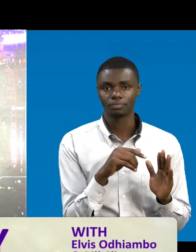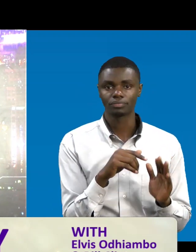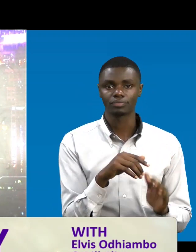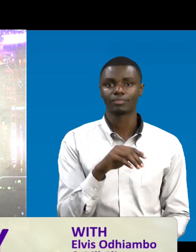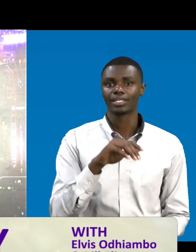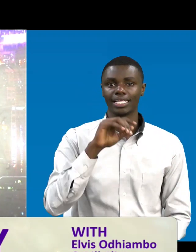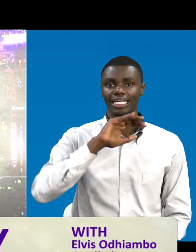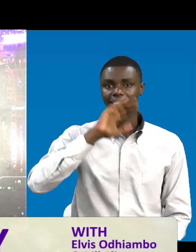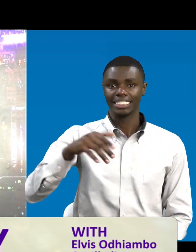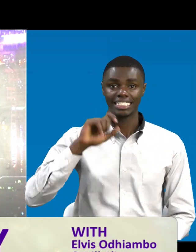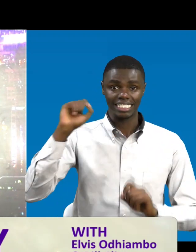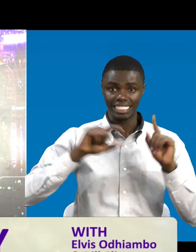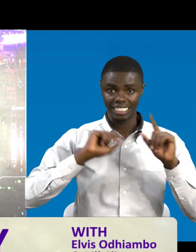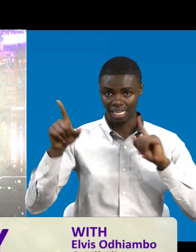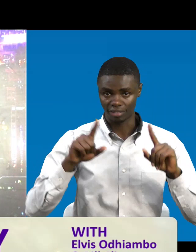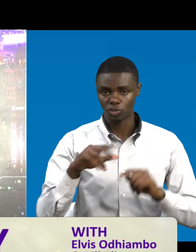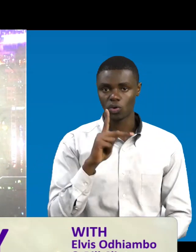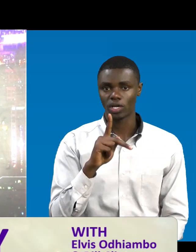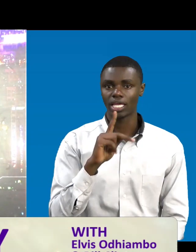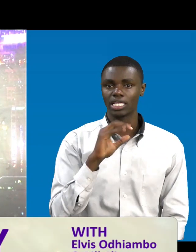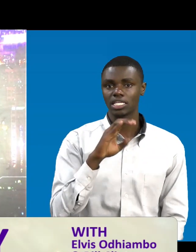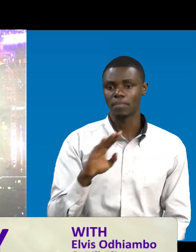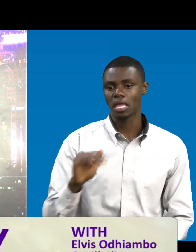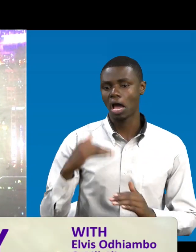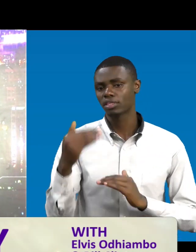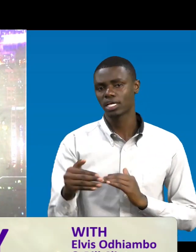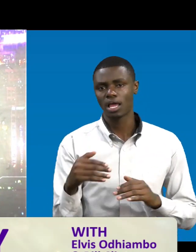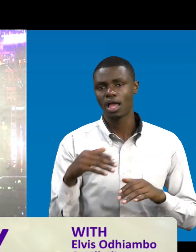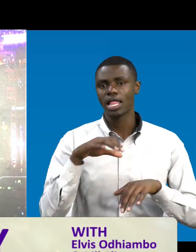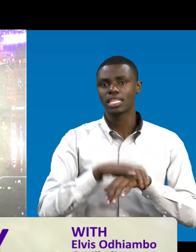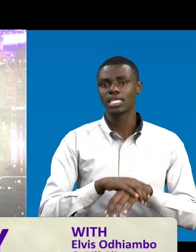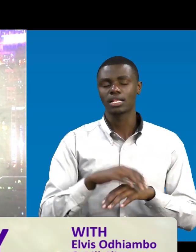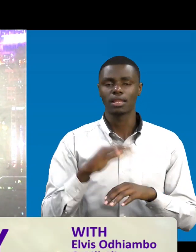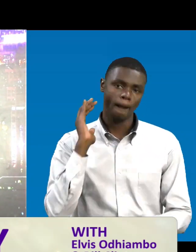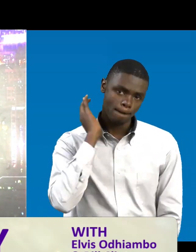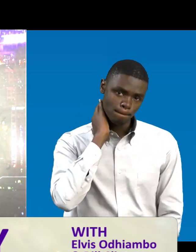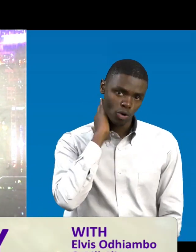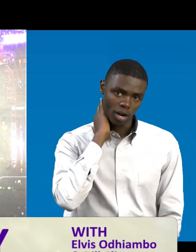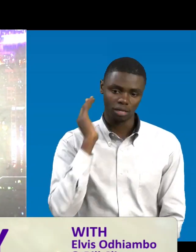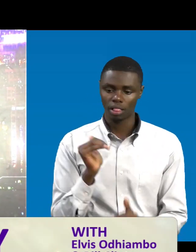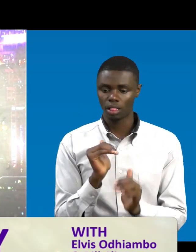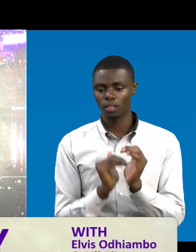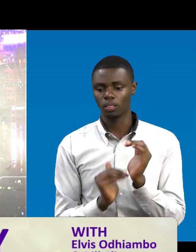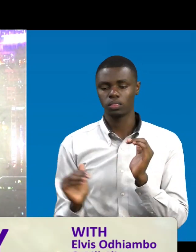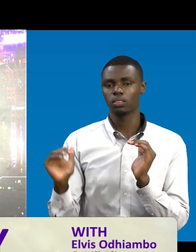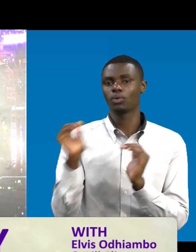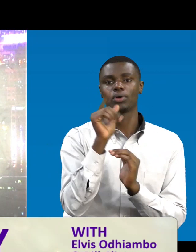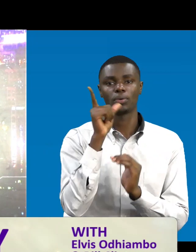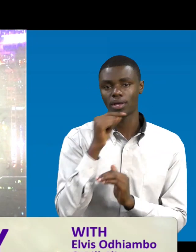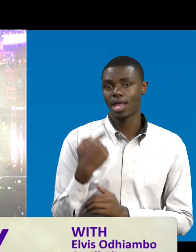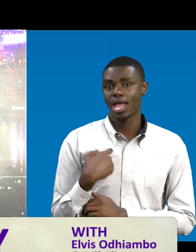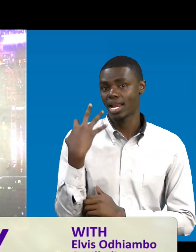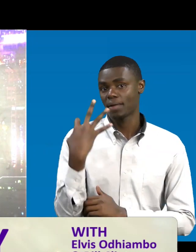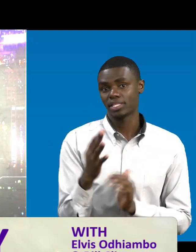City Stars, I beg your pardon. So KCB, after that, they managed to get past Muranga Seal on the KPL table, and they are now